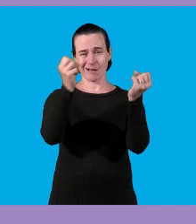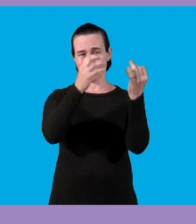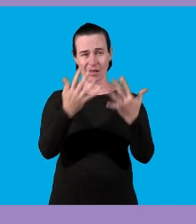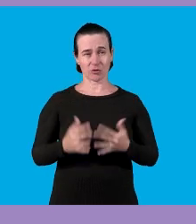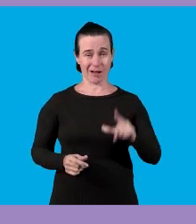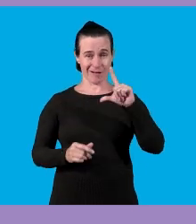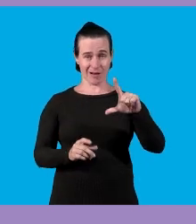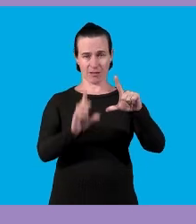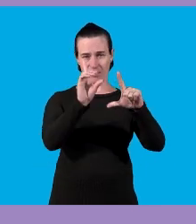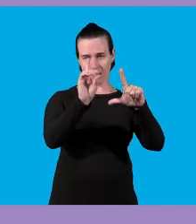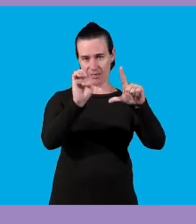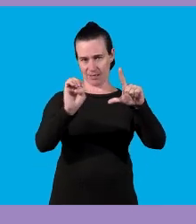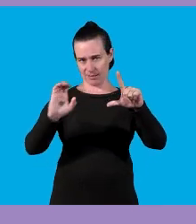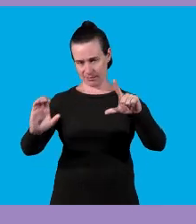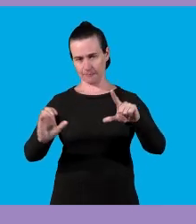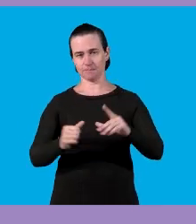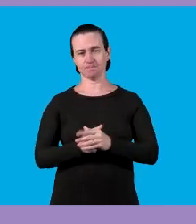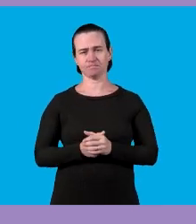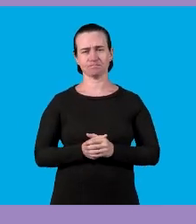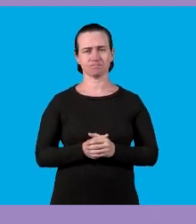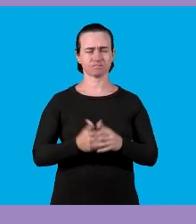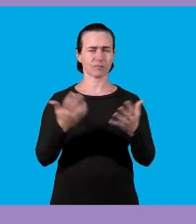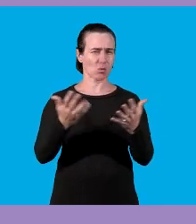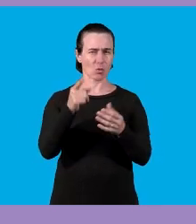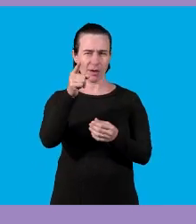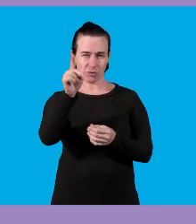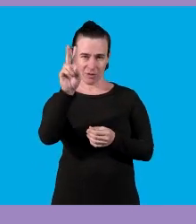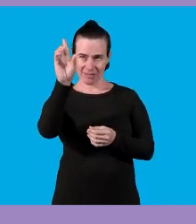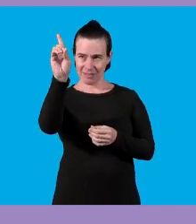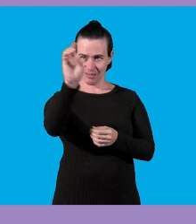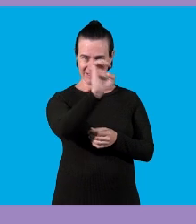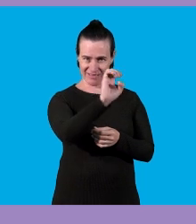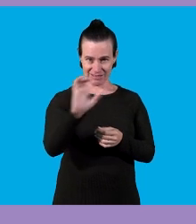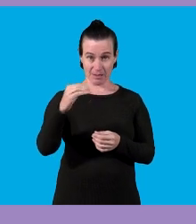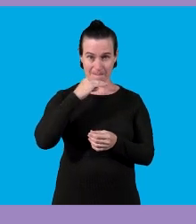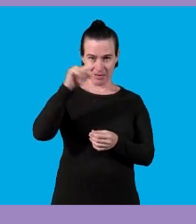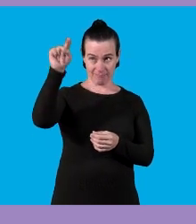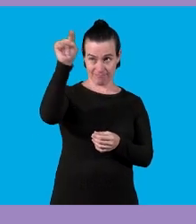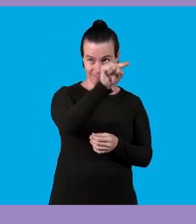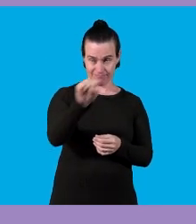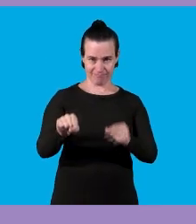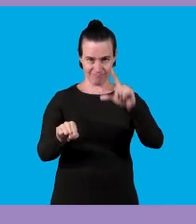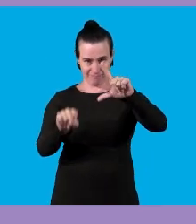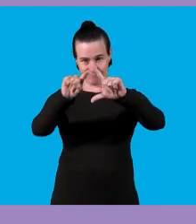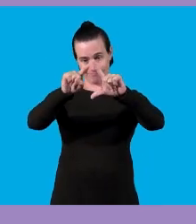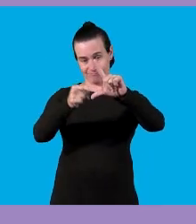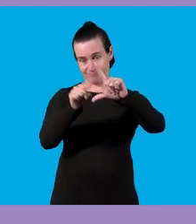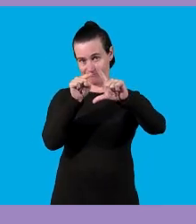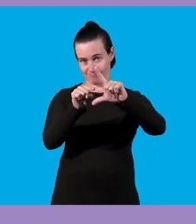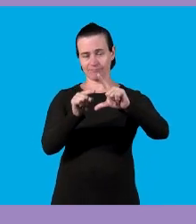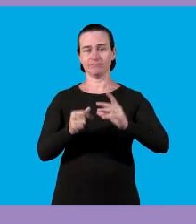angle DEC. Angle DEC is that angle there.